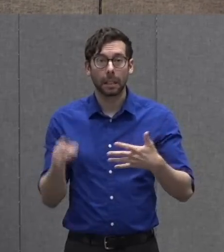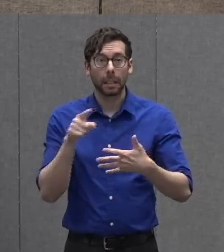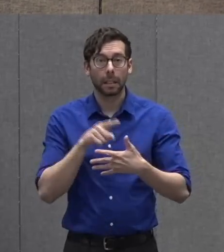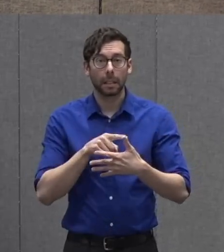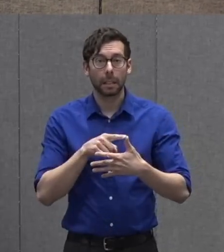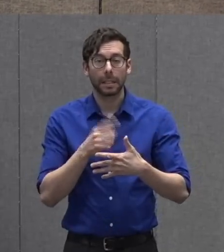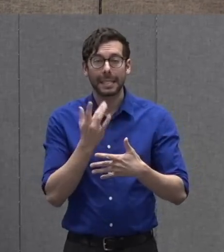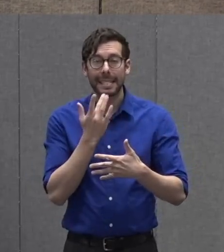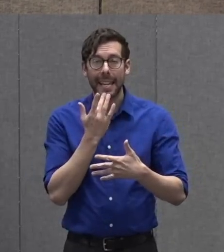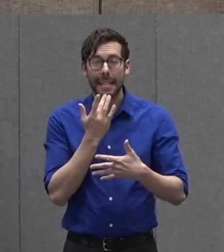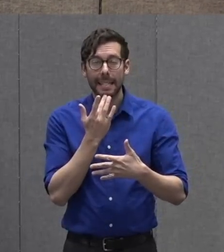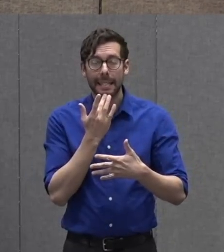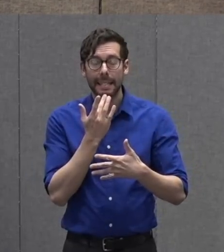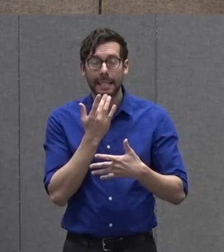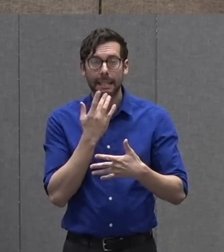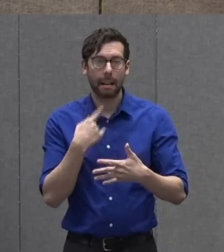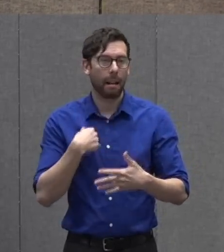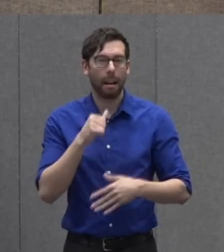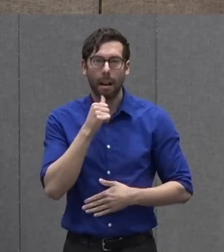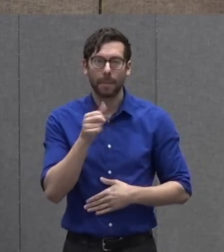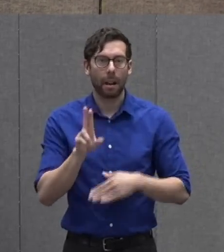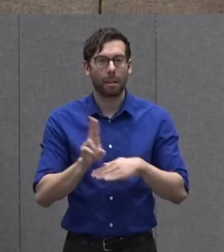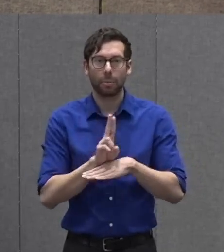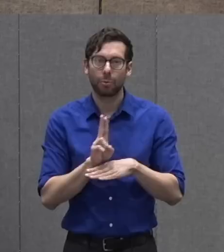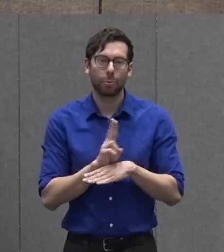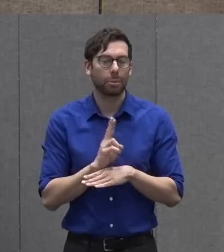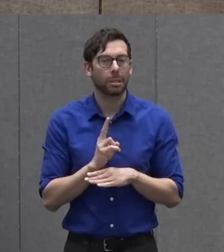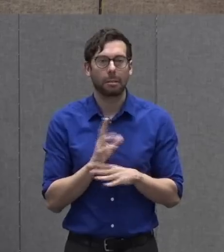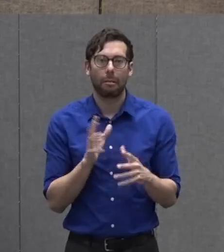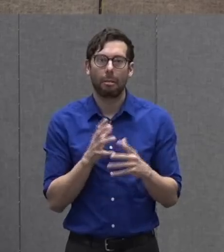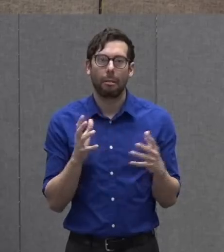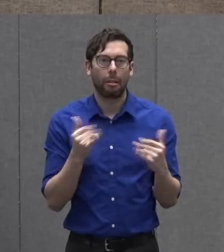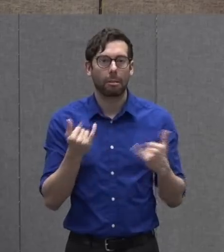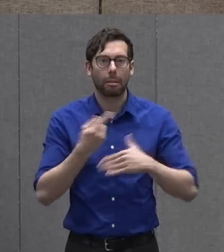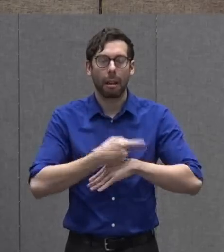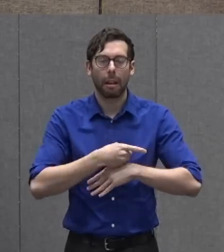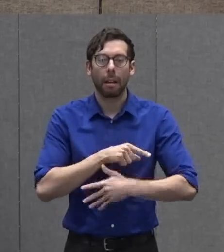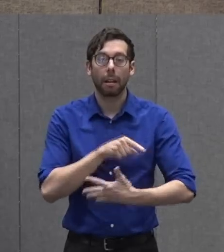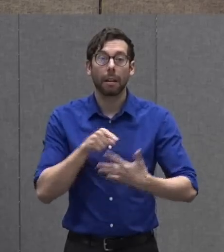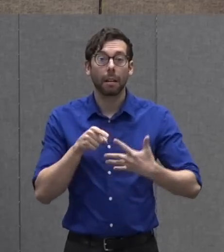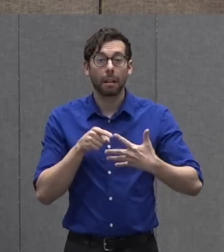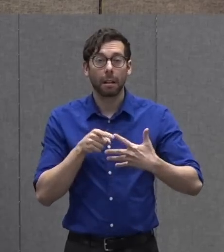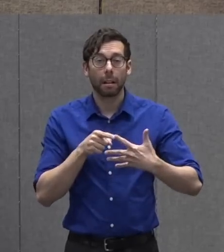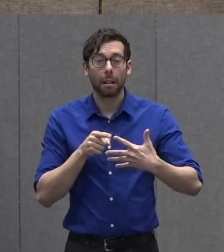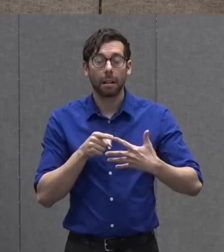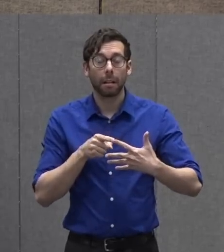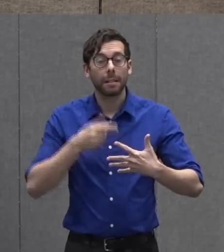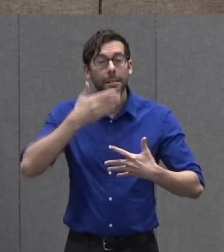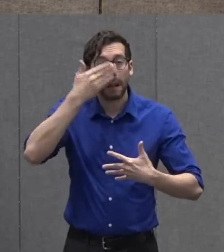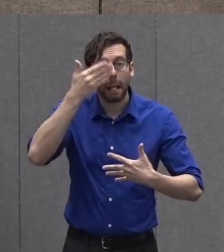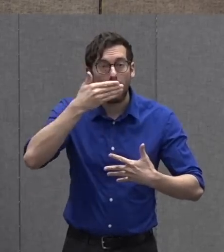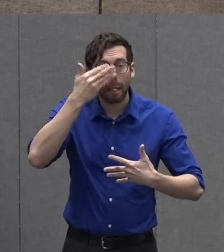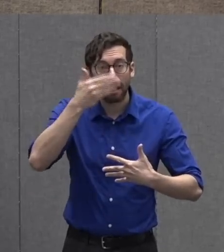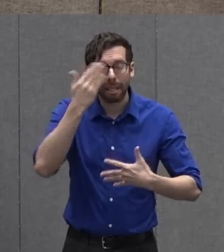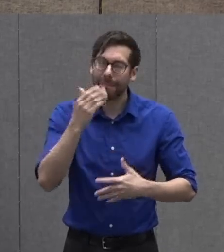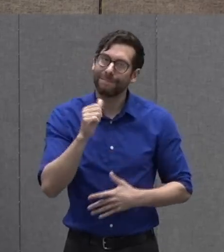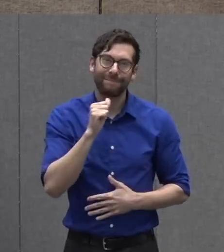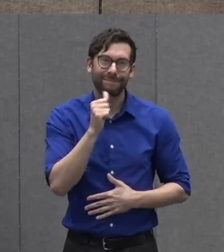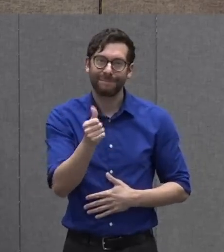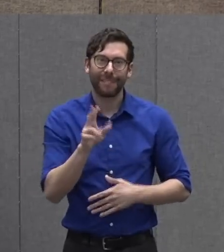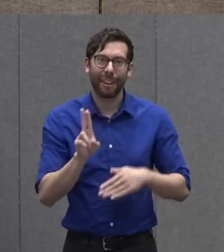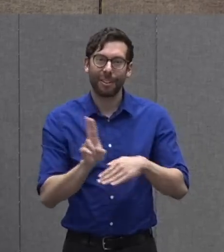of taste, which I'm not going to use too much today. Our sense of smell, again, not going to use that one that much